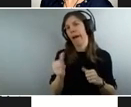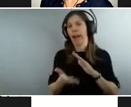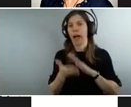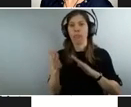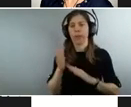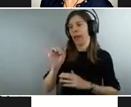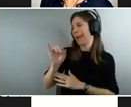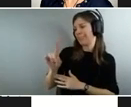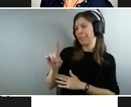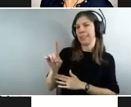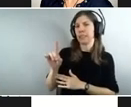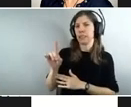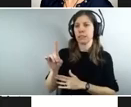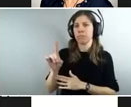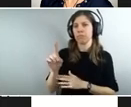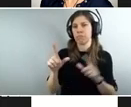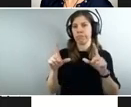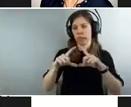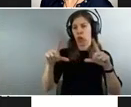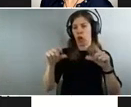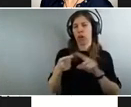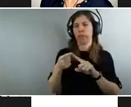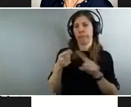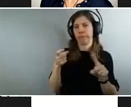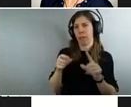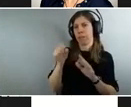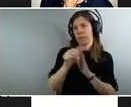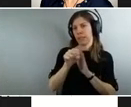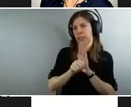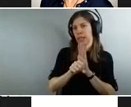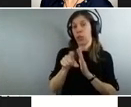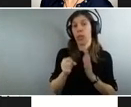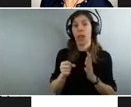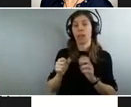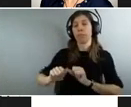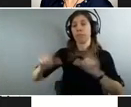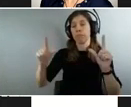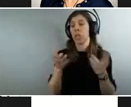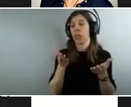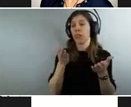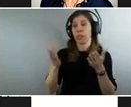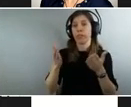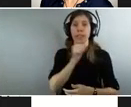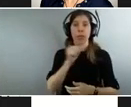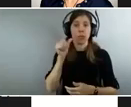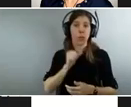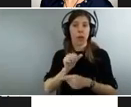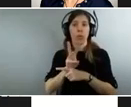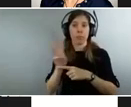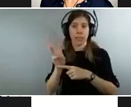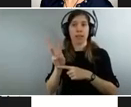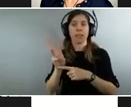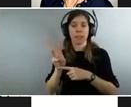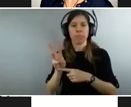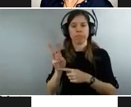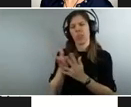issued by the Motor Vehicle Division, then you can actually go through Service Arizona, which is done through the